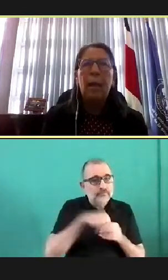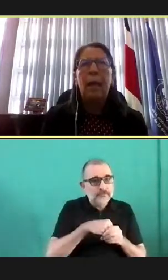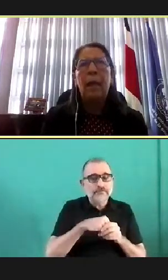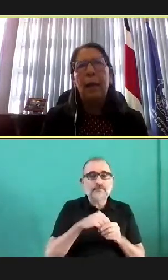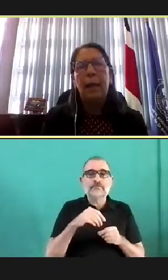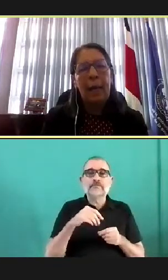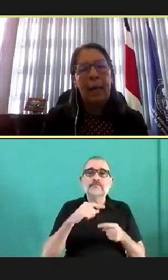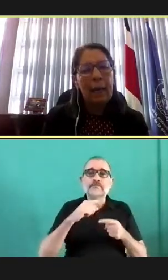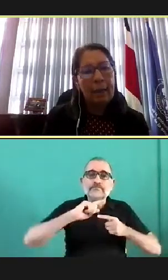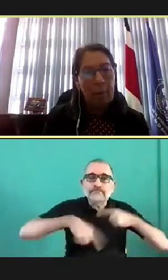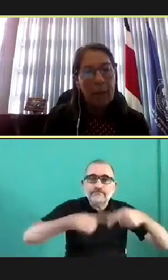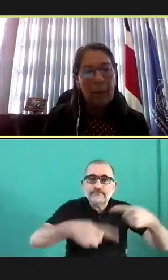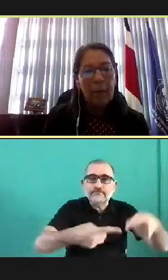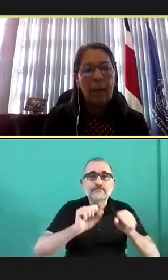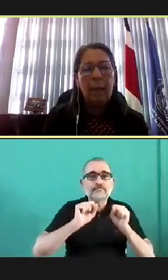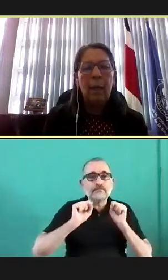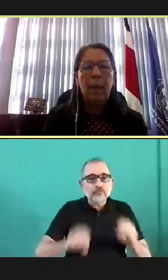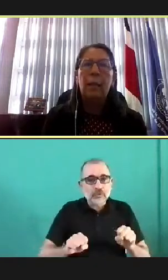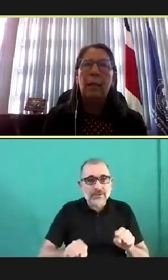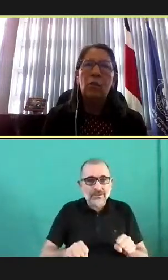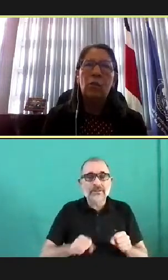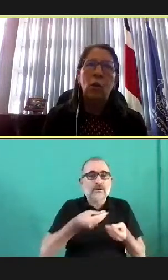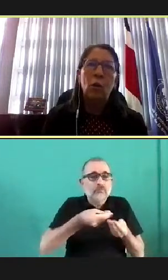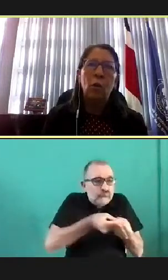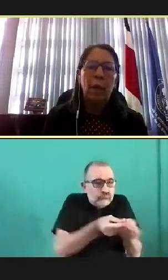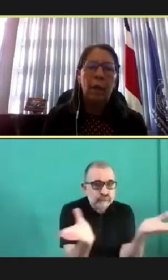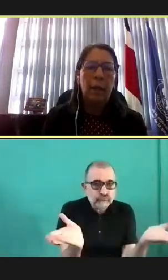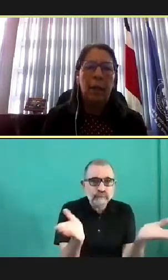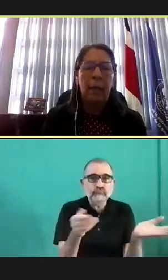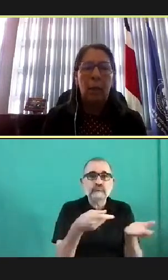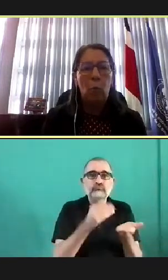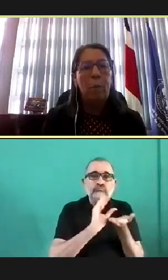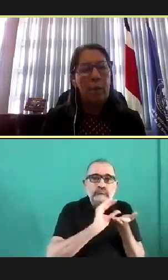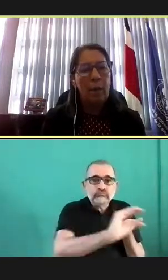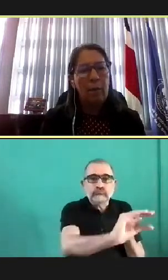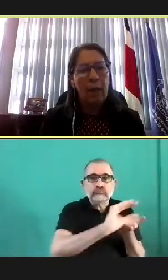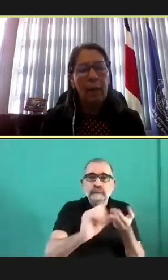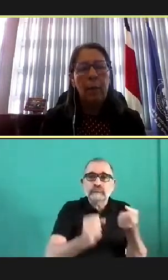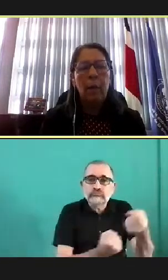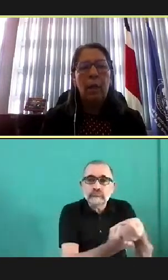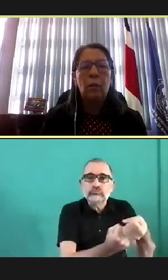providing a direct support for hospitals. And here we have,